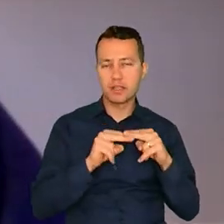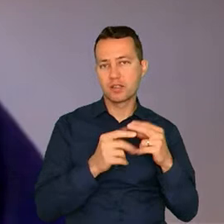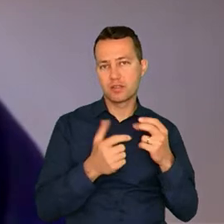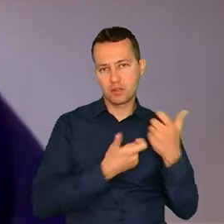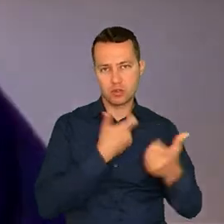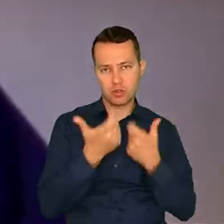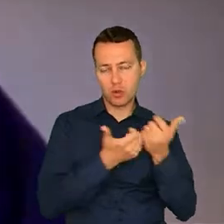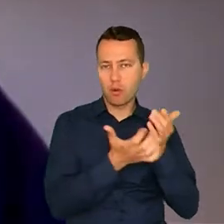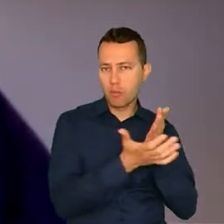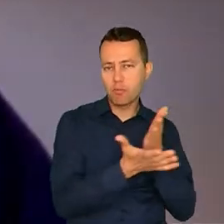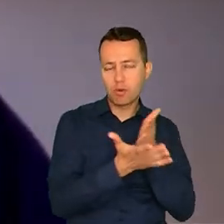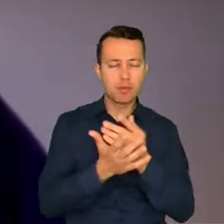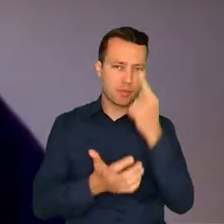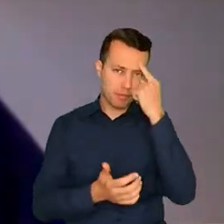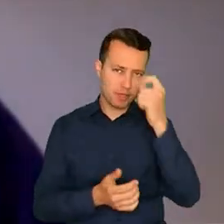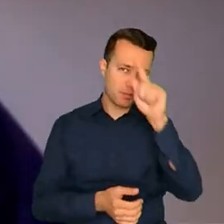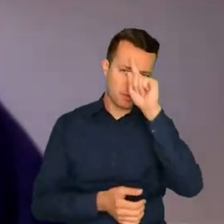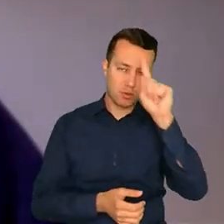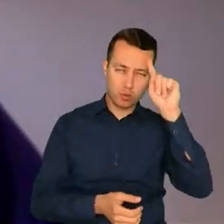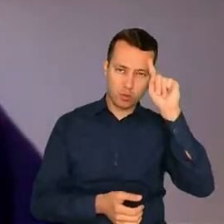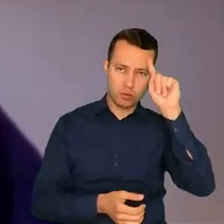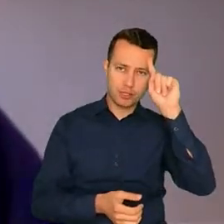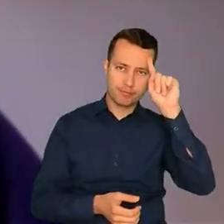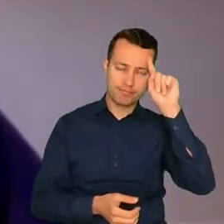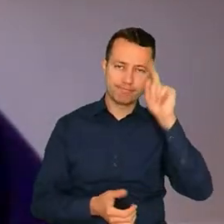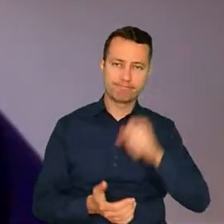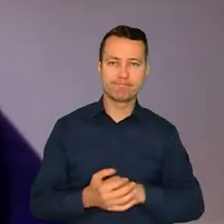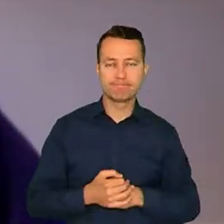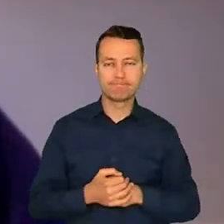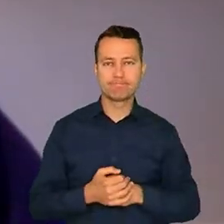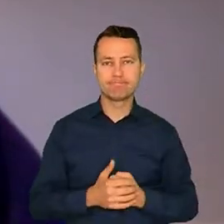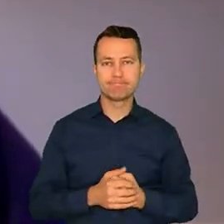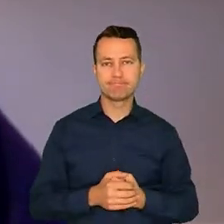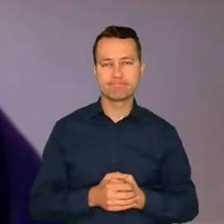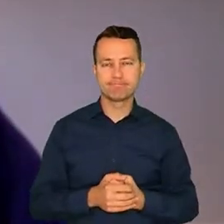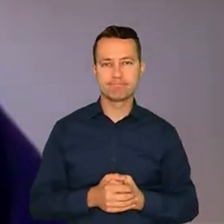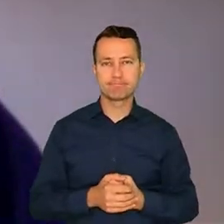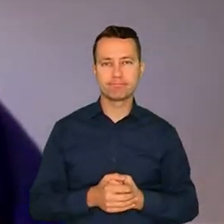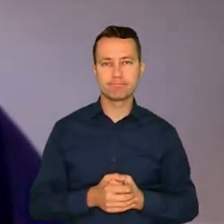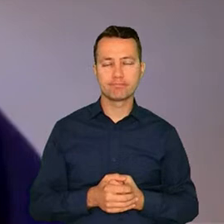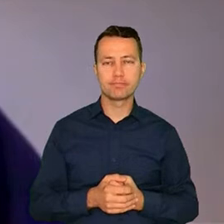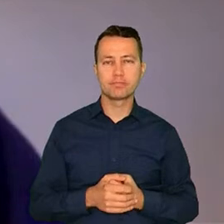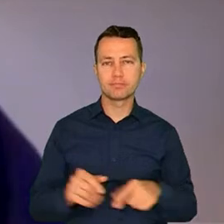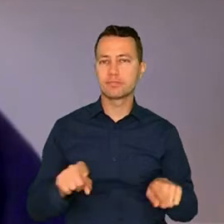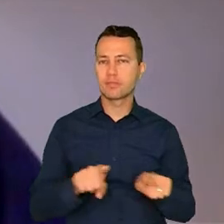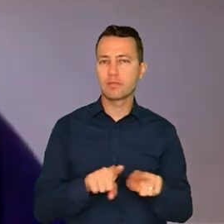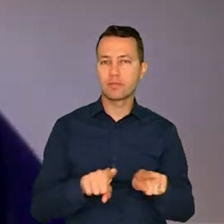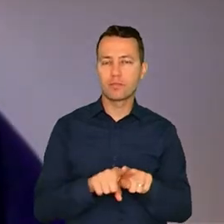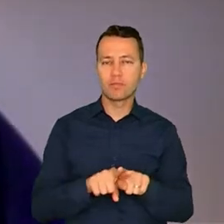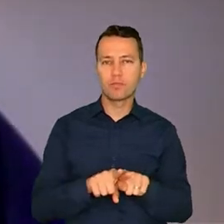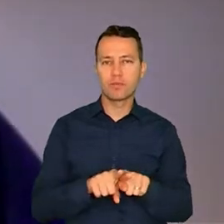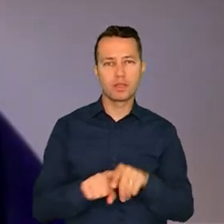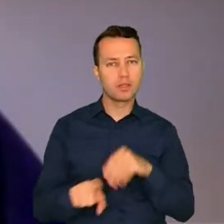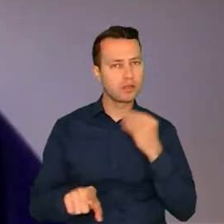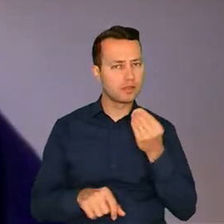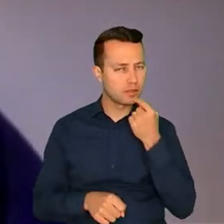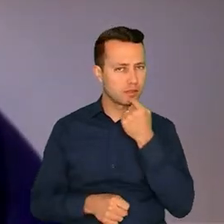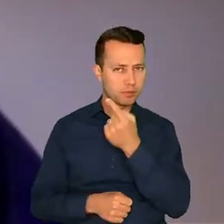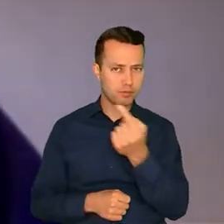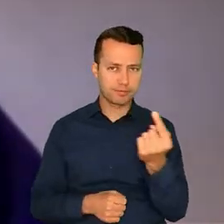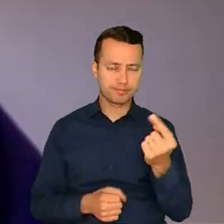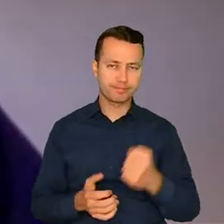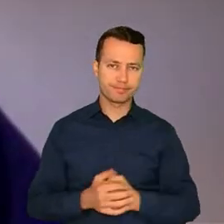premeditated actions. So let's not do those things to other people that we wouldn't like to be done